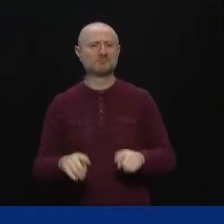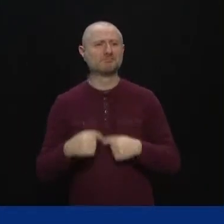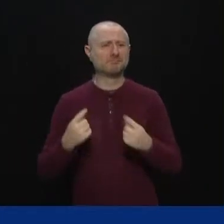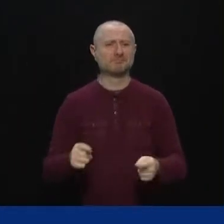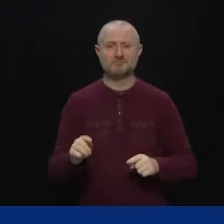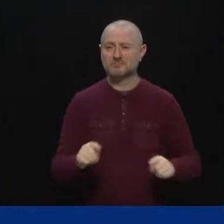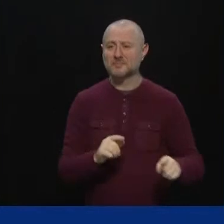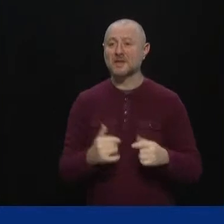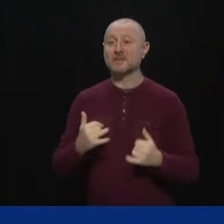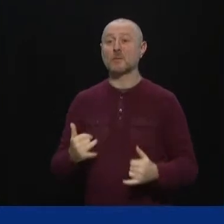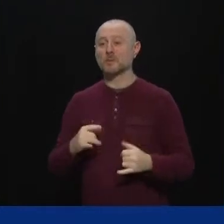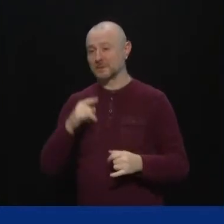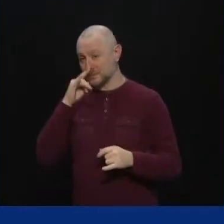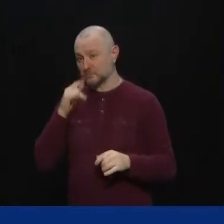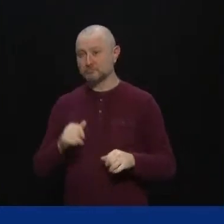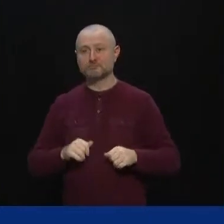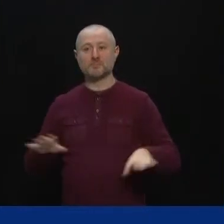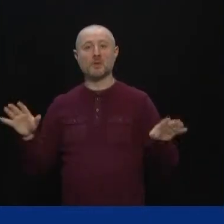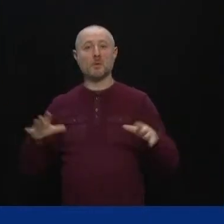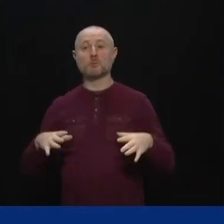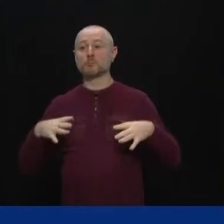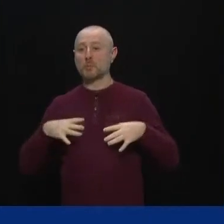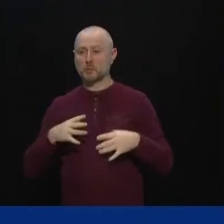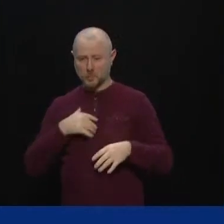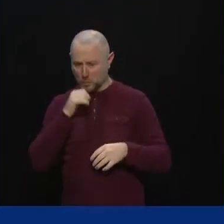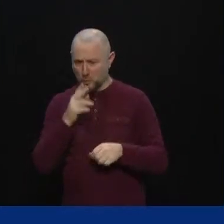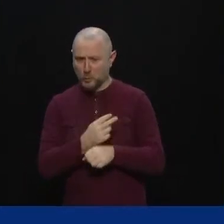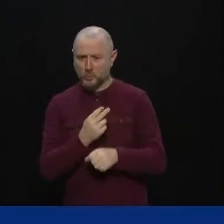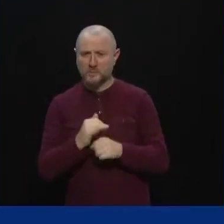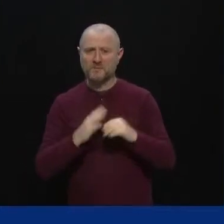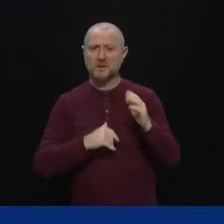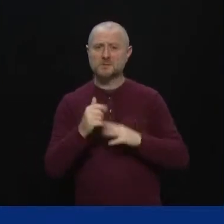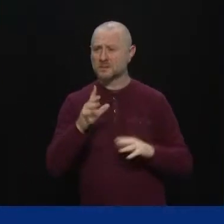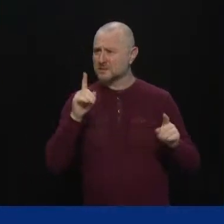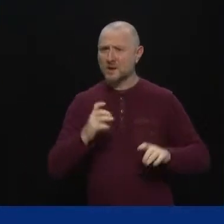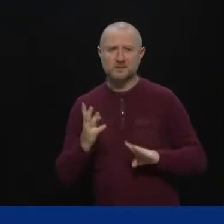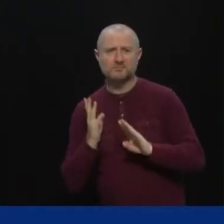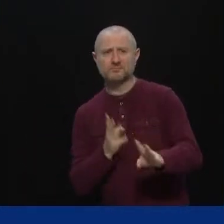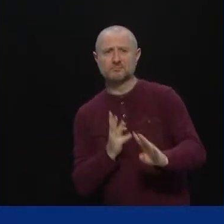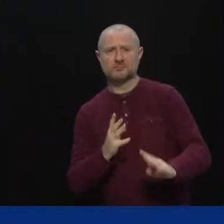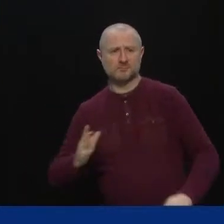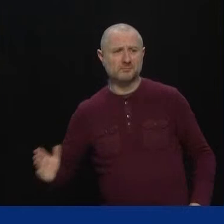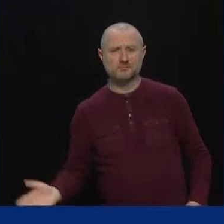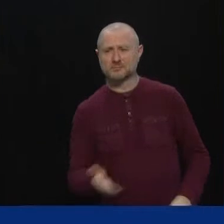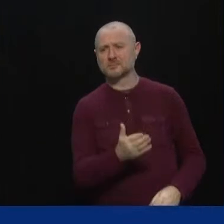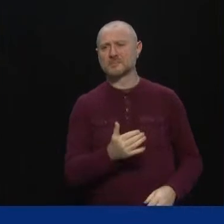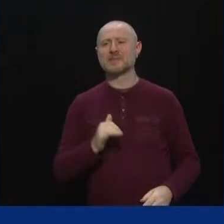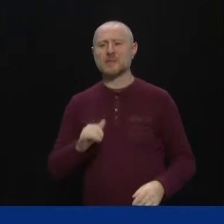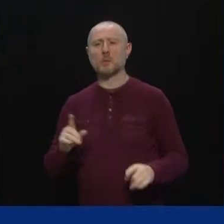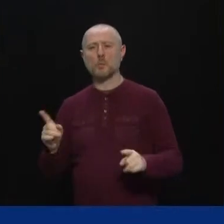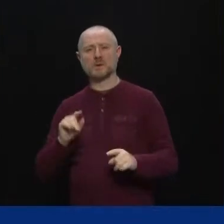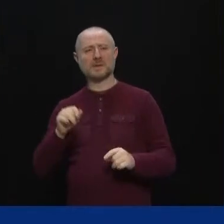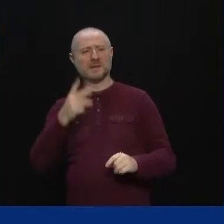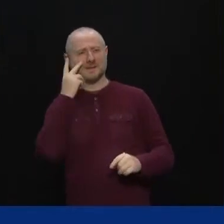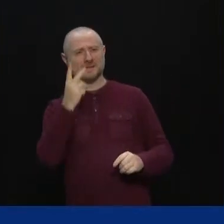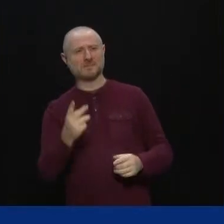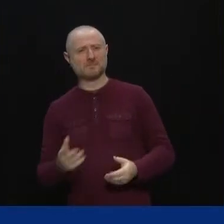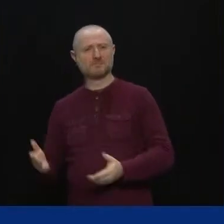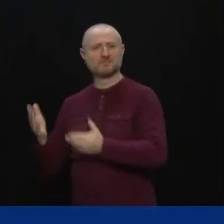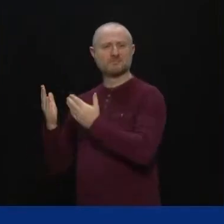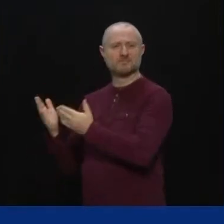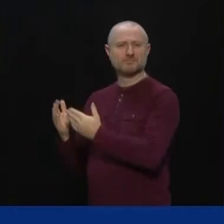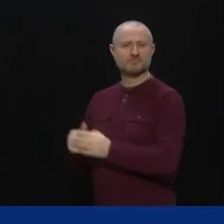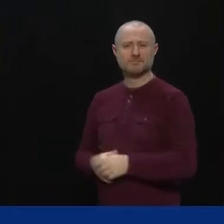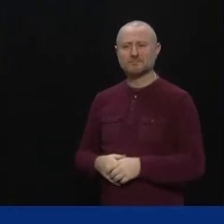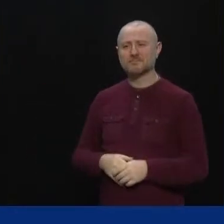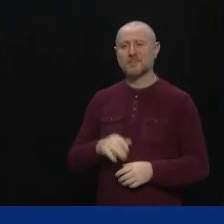break for literally a month. Why not use that facility? We'll ramp it up with enough tests. And so these are the sites we have now. We've just added 9